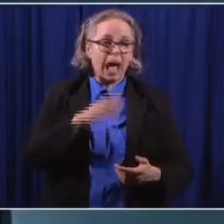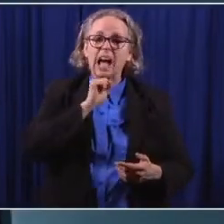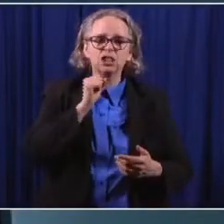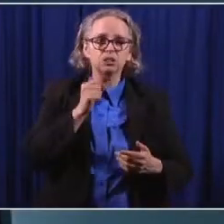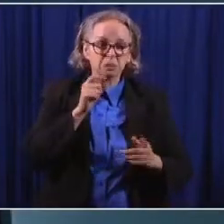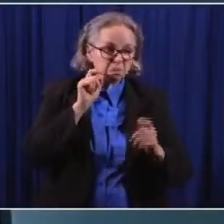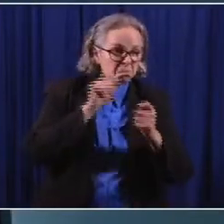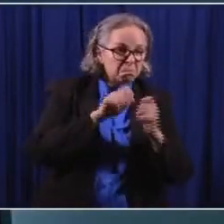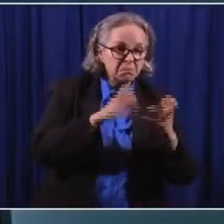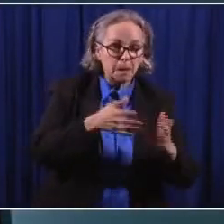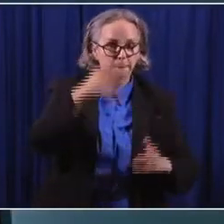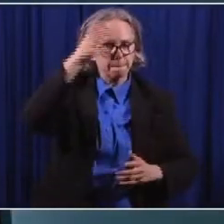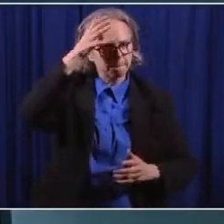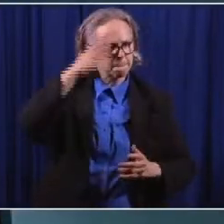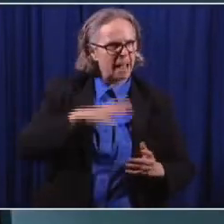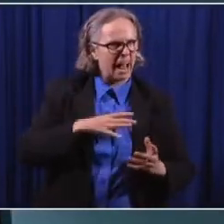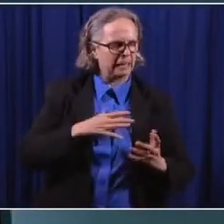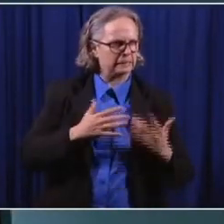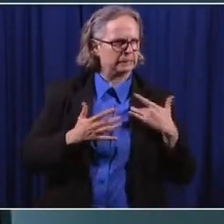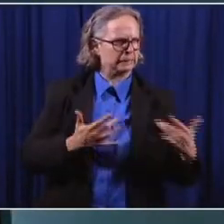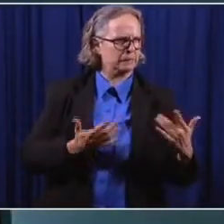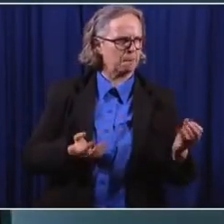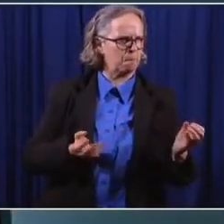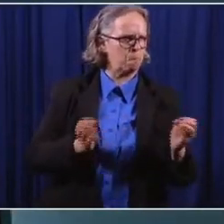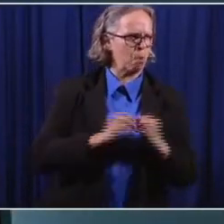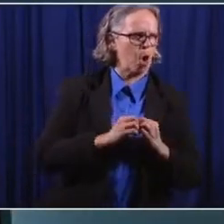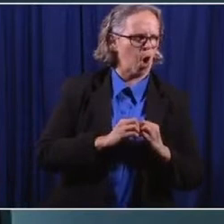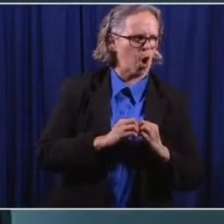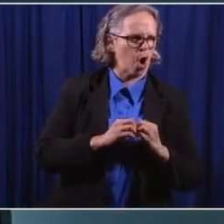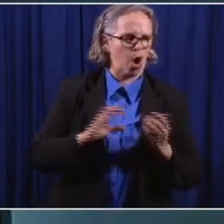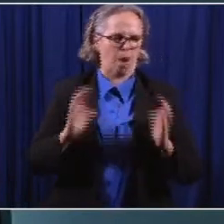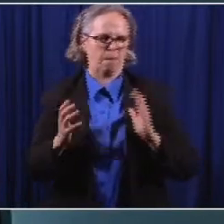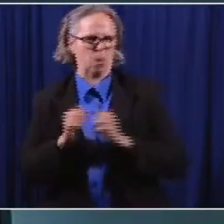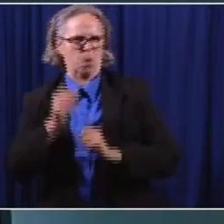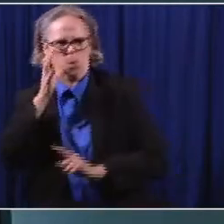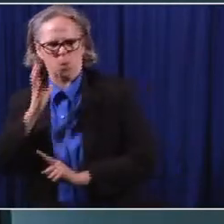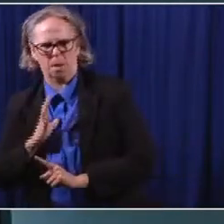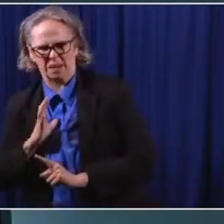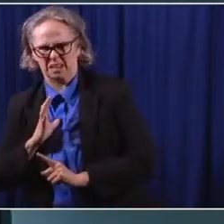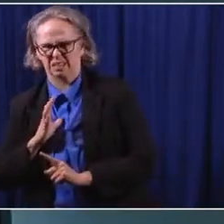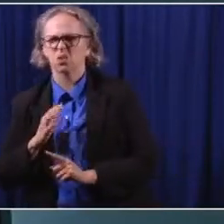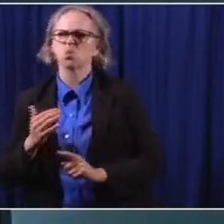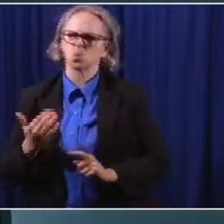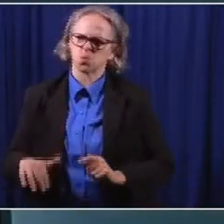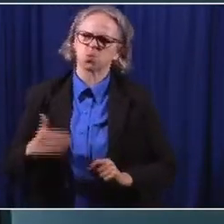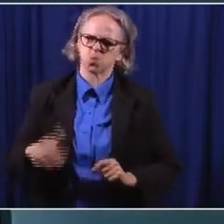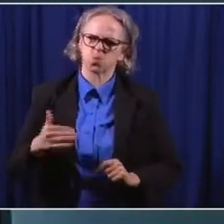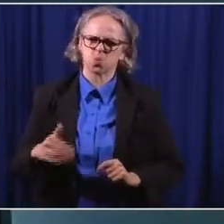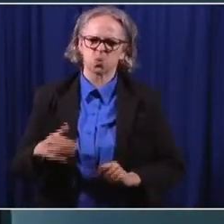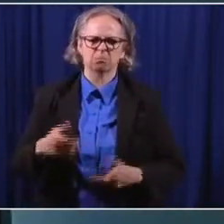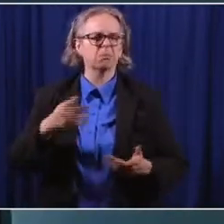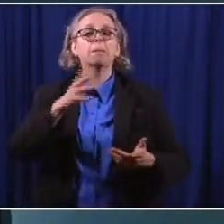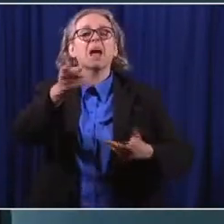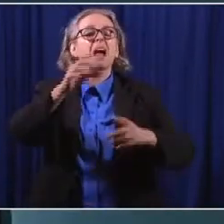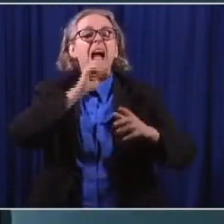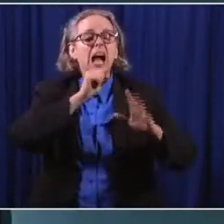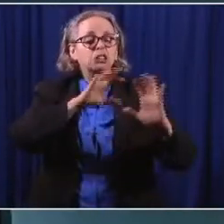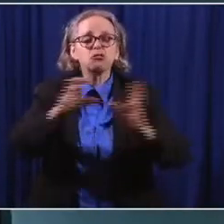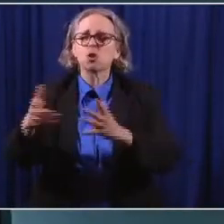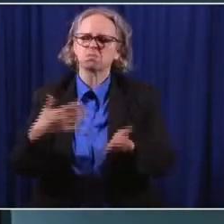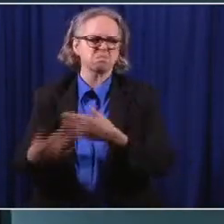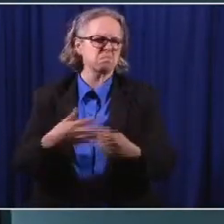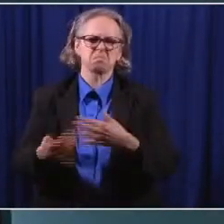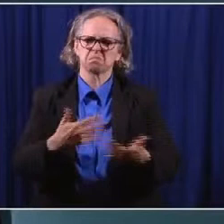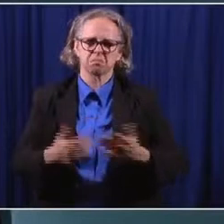more likely to attempt or complete a suicide, and that's men of all ages. So really thinking 35 and older, even